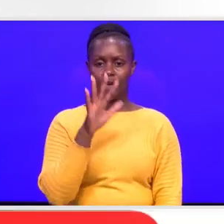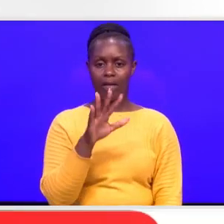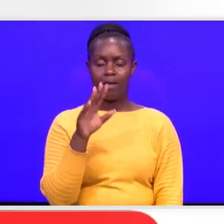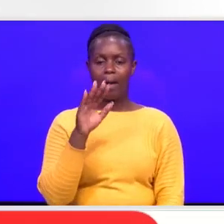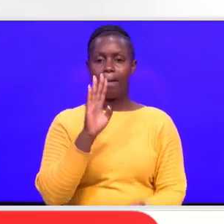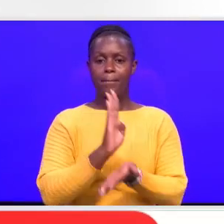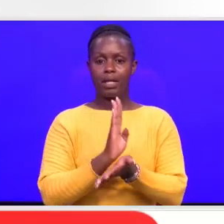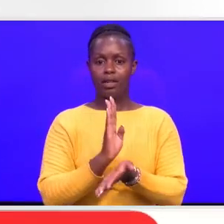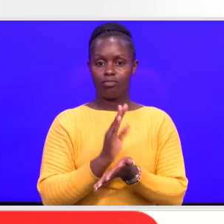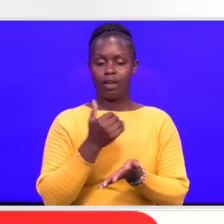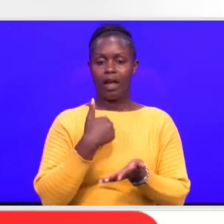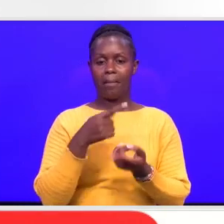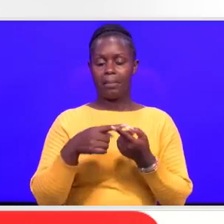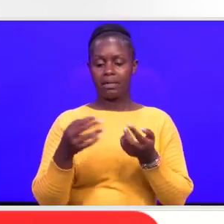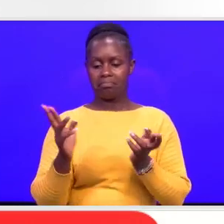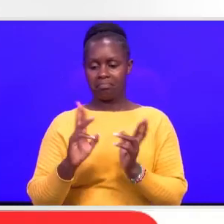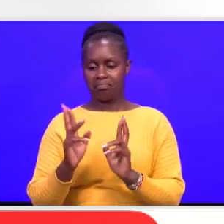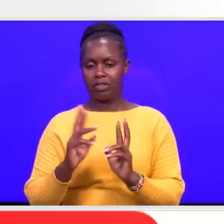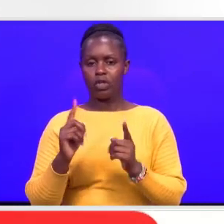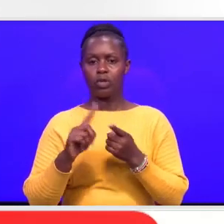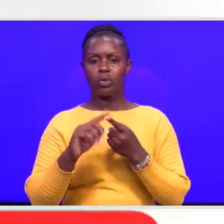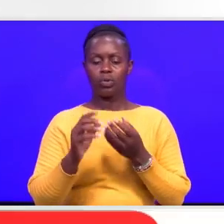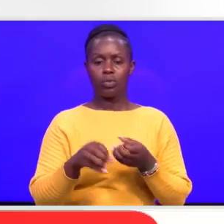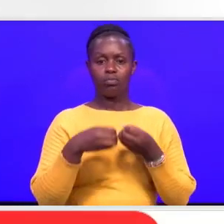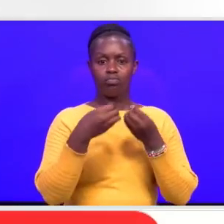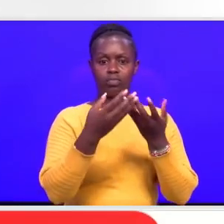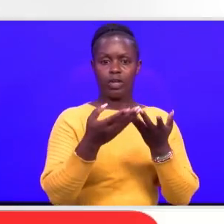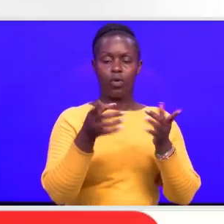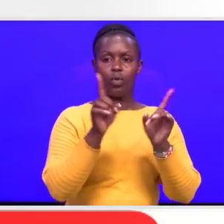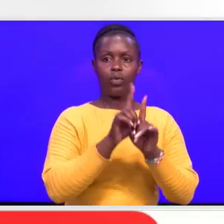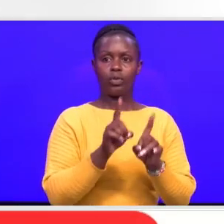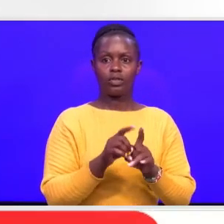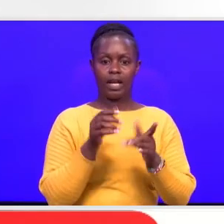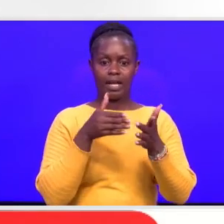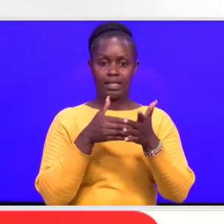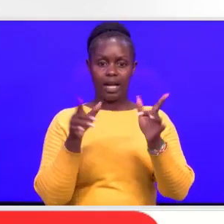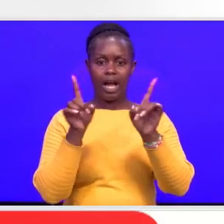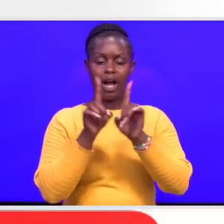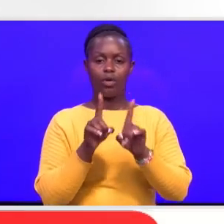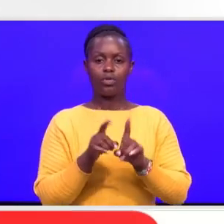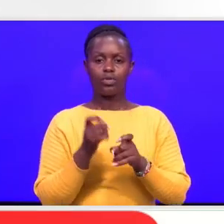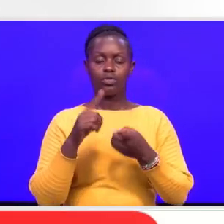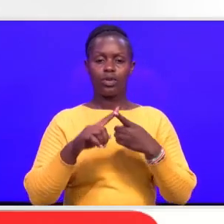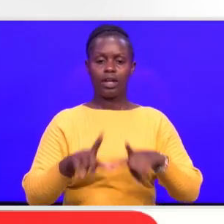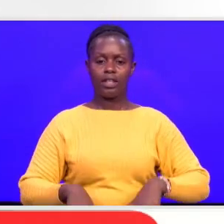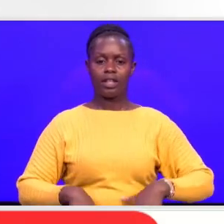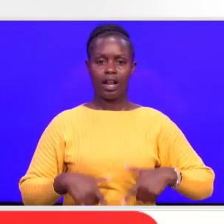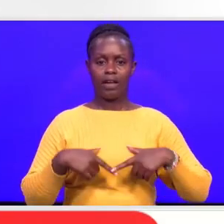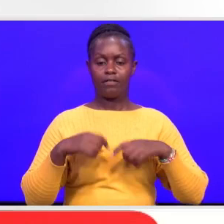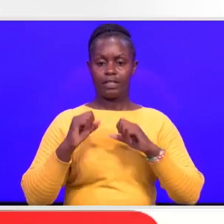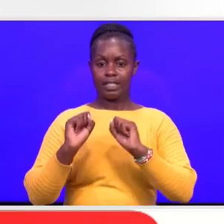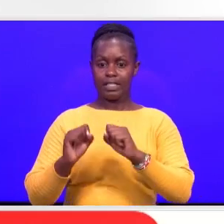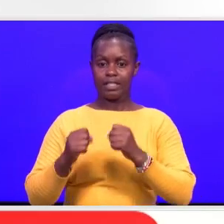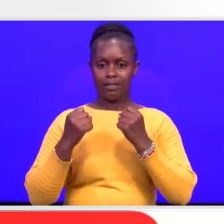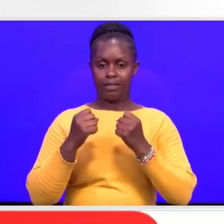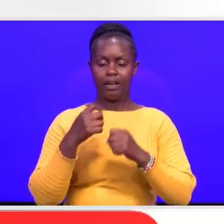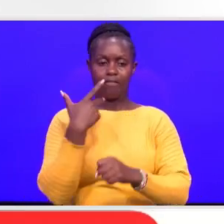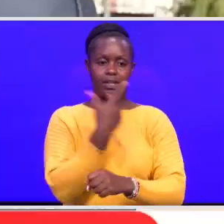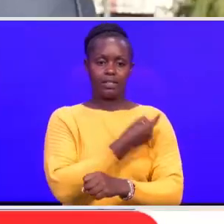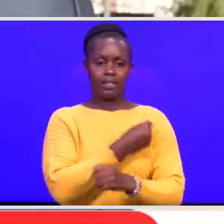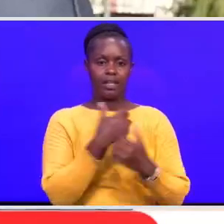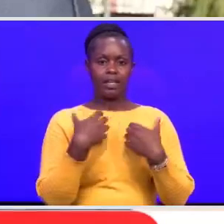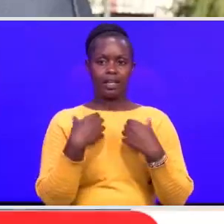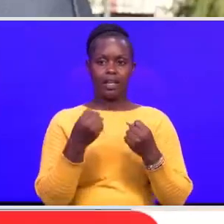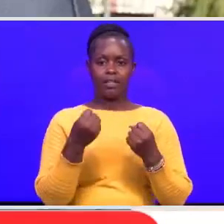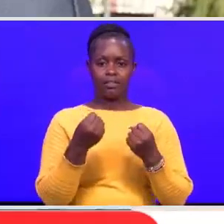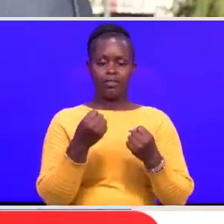been set aside to urgently procure routine antigens and replenish the life-saving vaccines in health